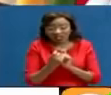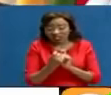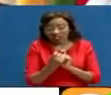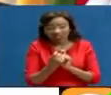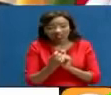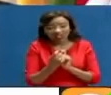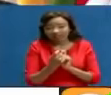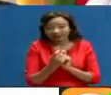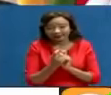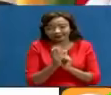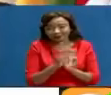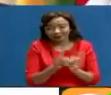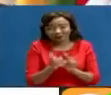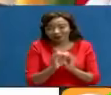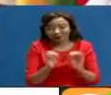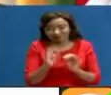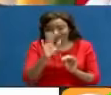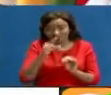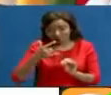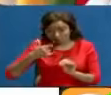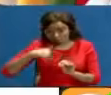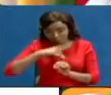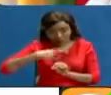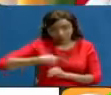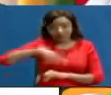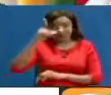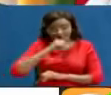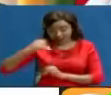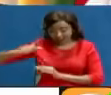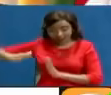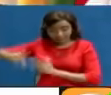weird. We went to Bomas.